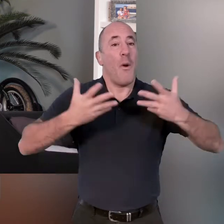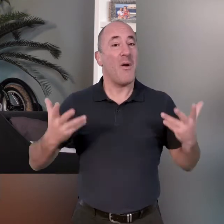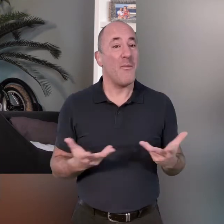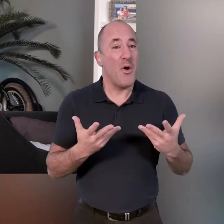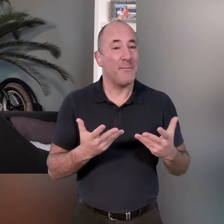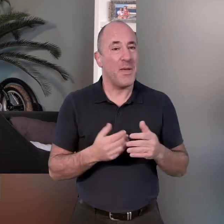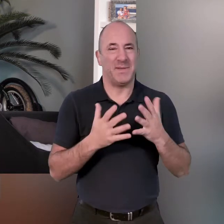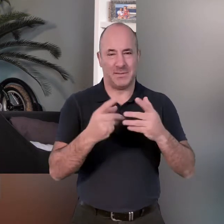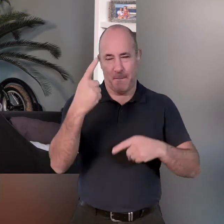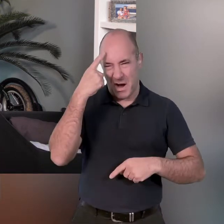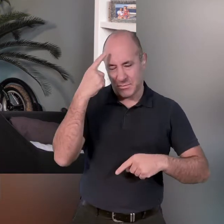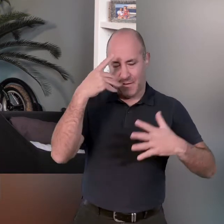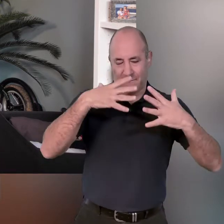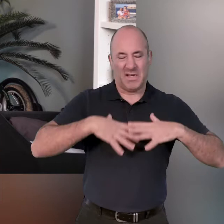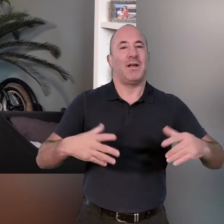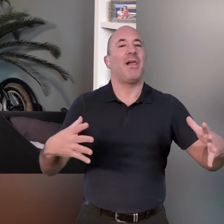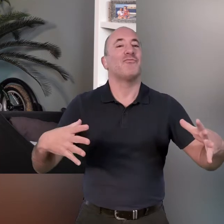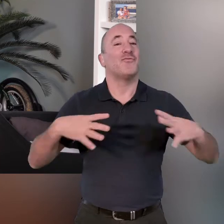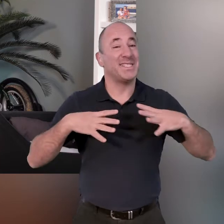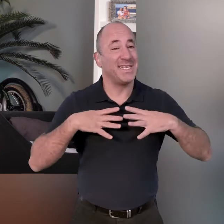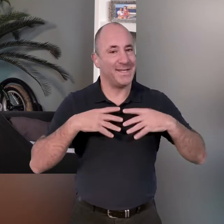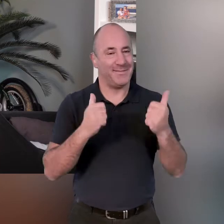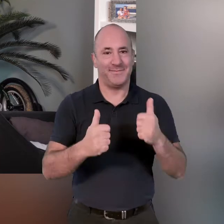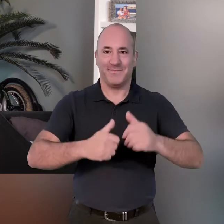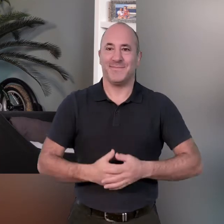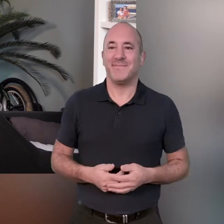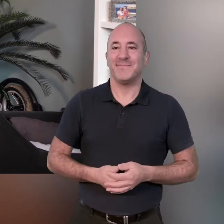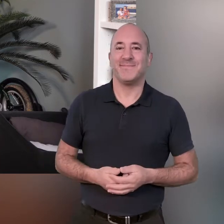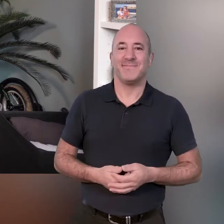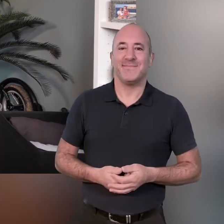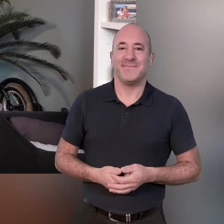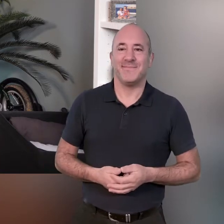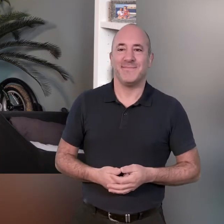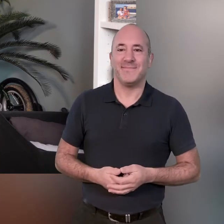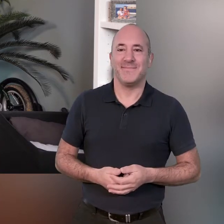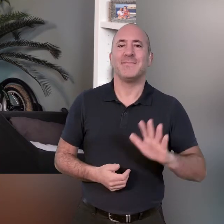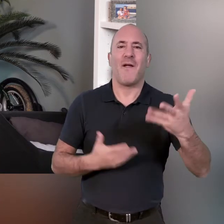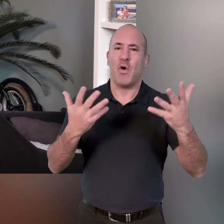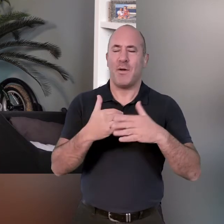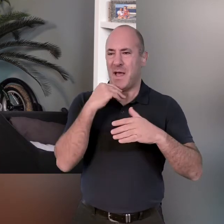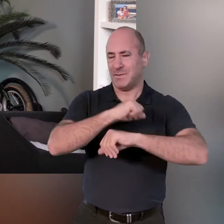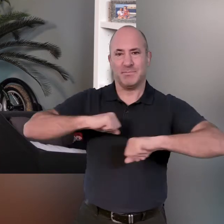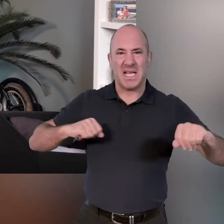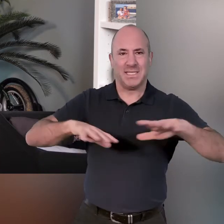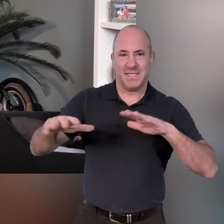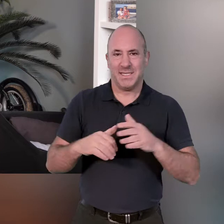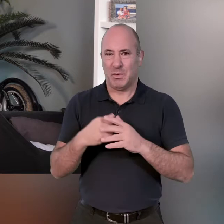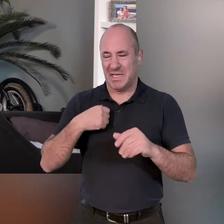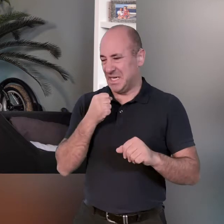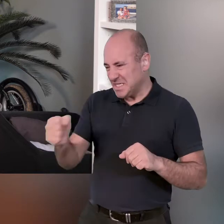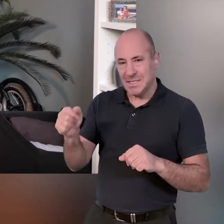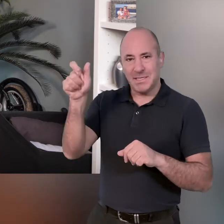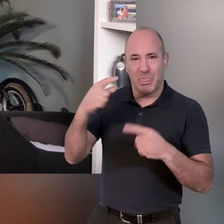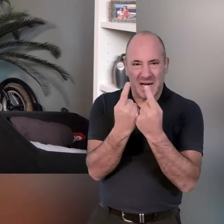get started with a bit of a warm-up here to make sure that we are prepared both mentally and physically. So make sure you've got plenty of space,